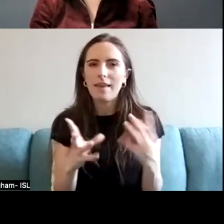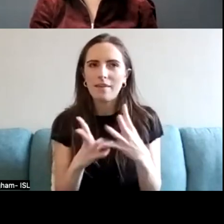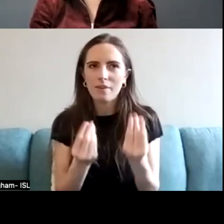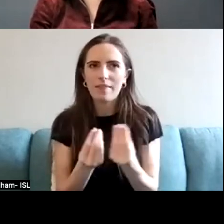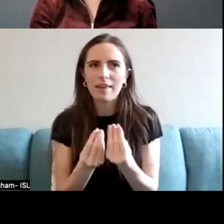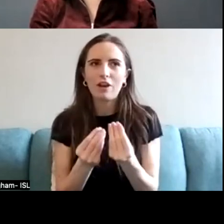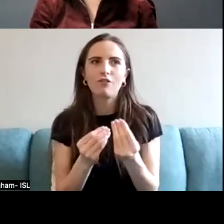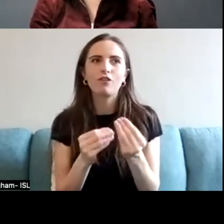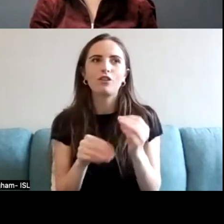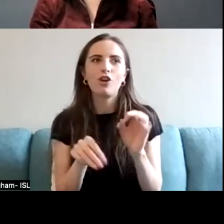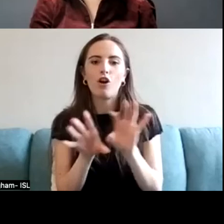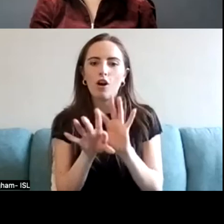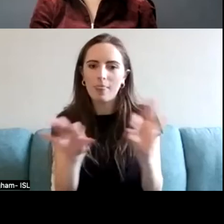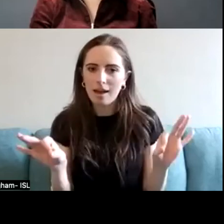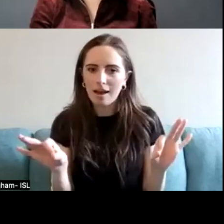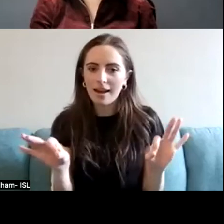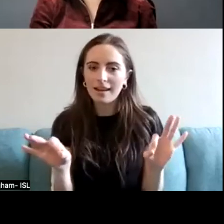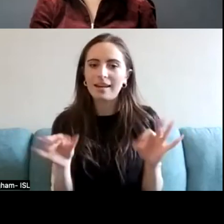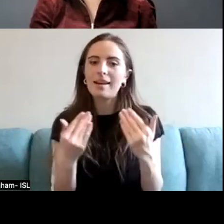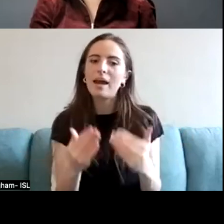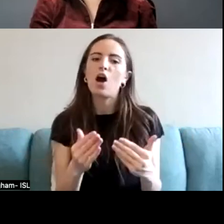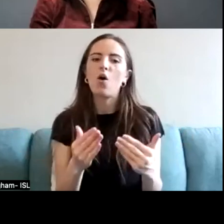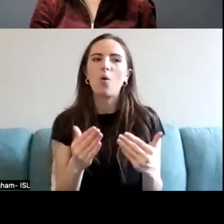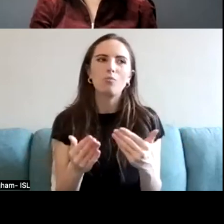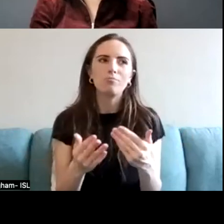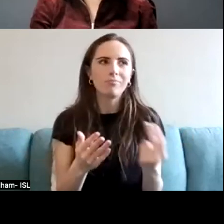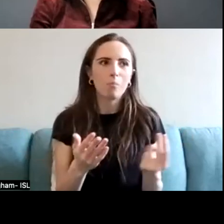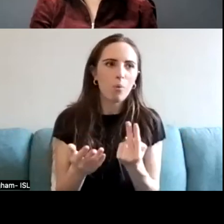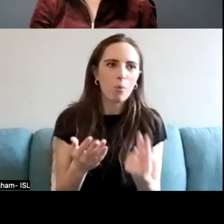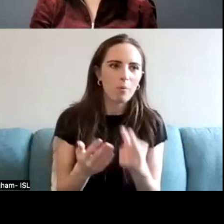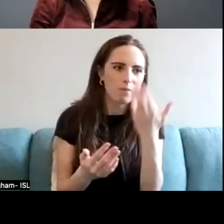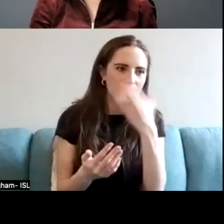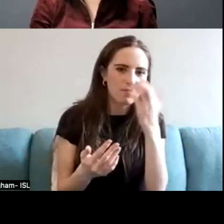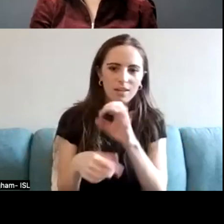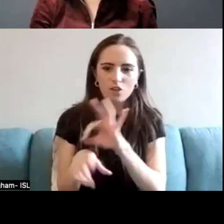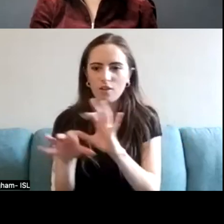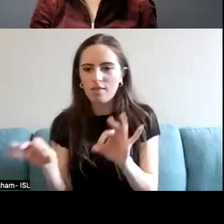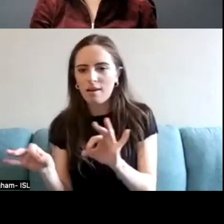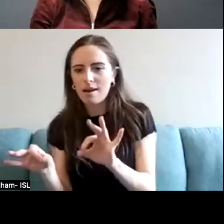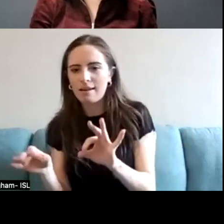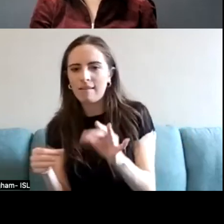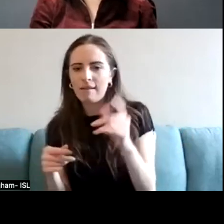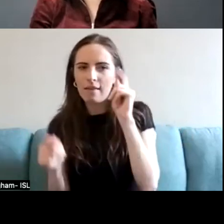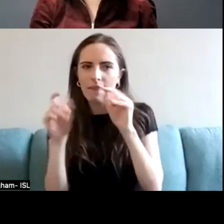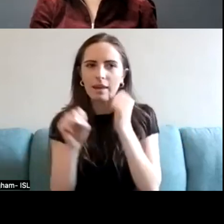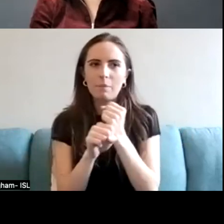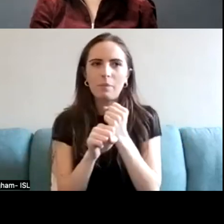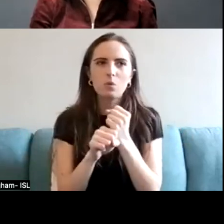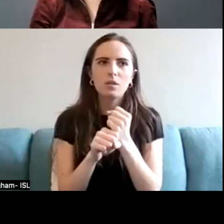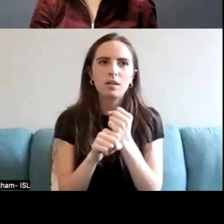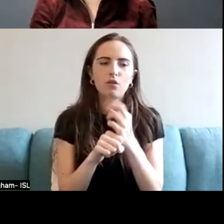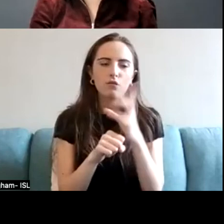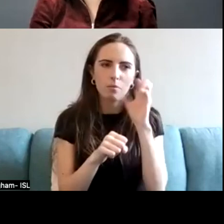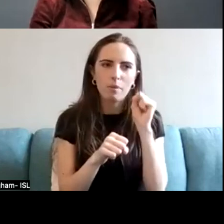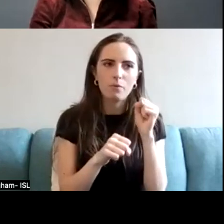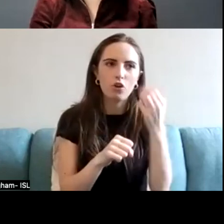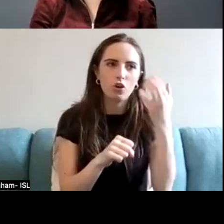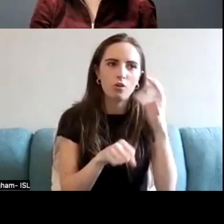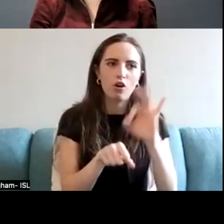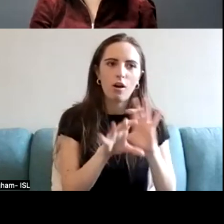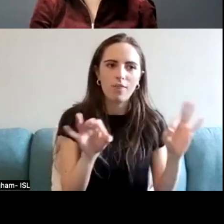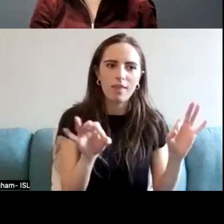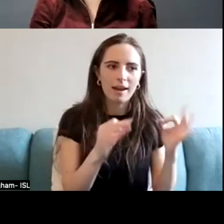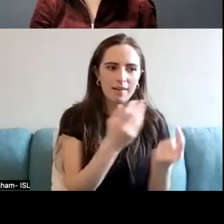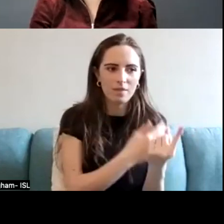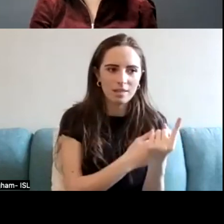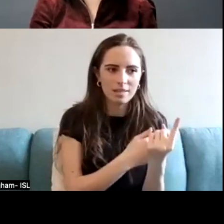model, and to consider how we bring the accessibility from online events into in-person to make sure